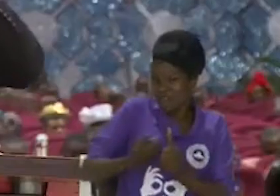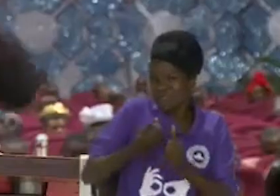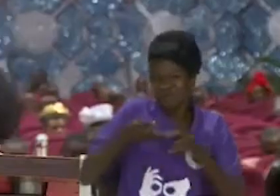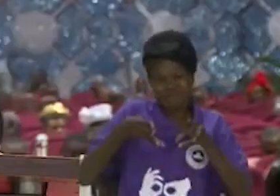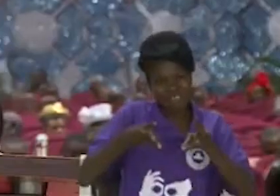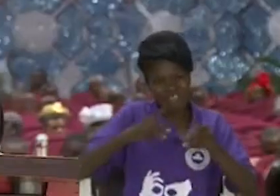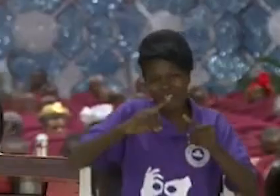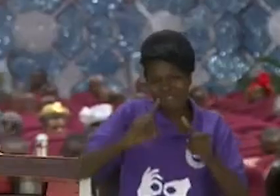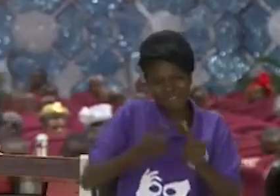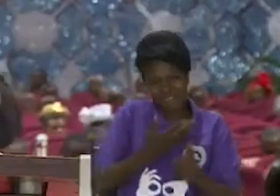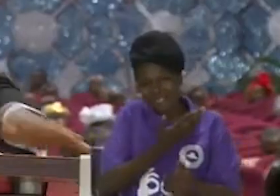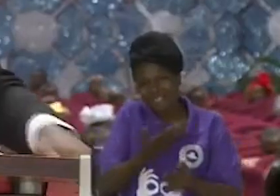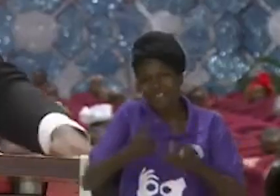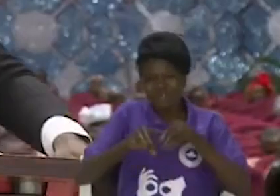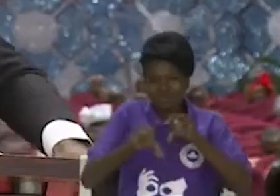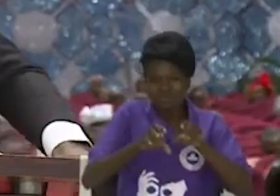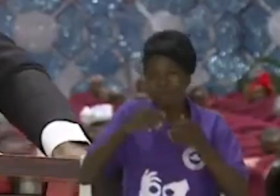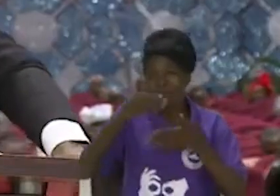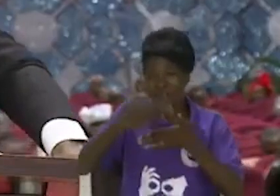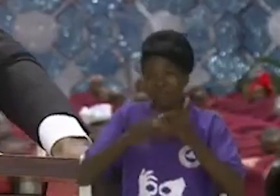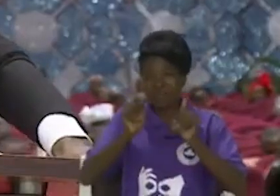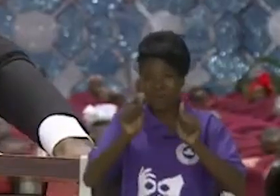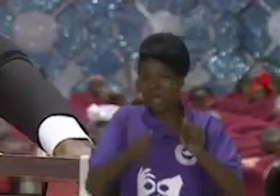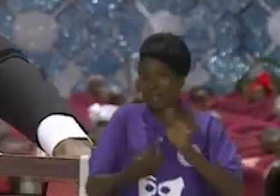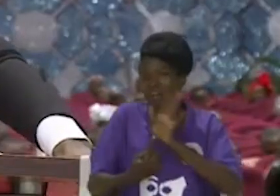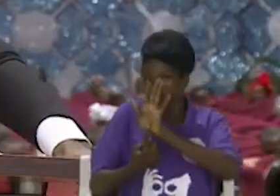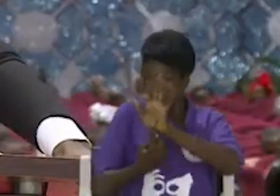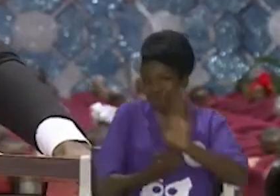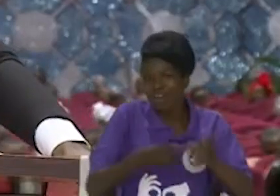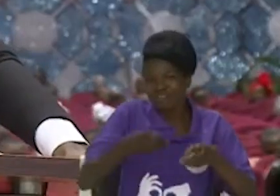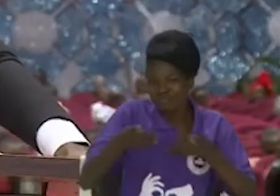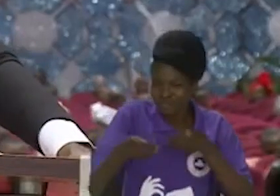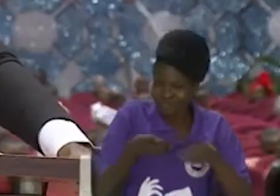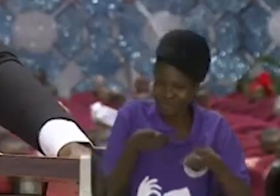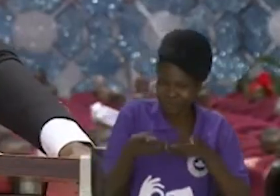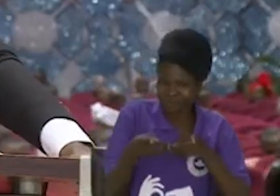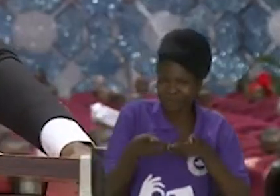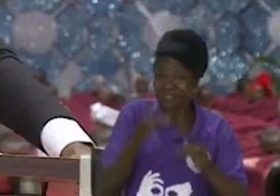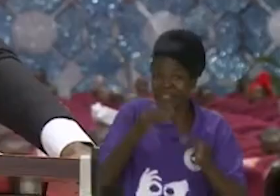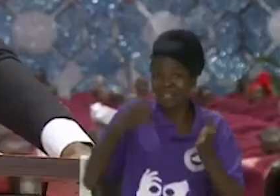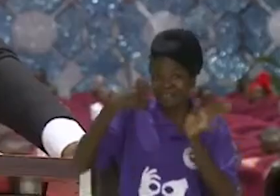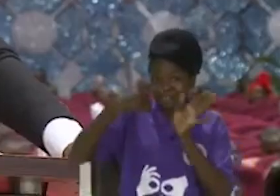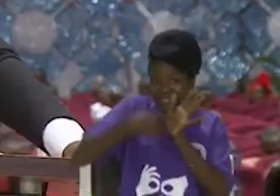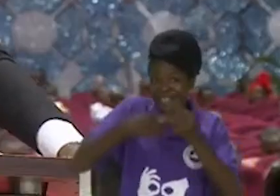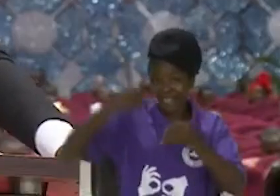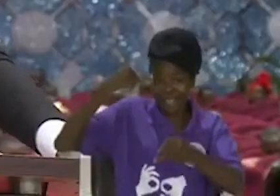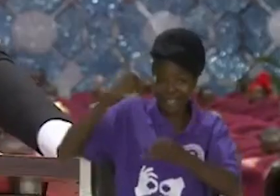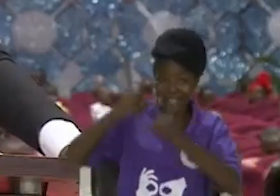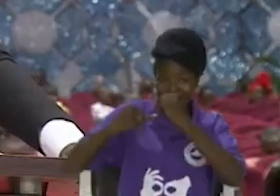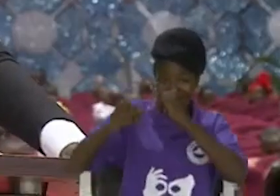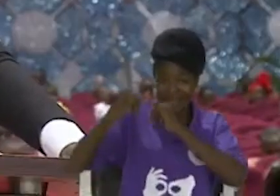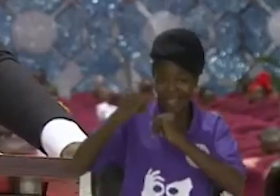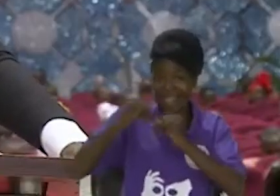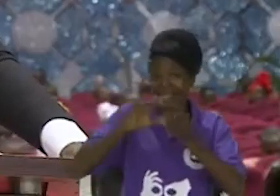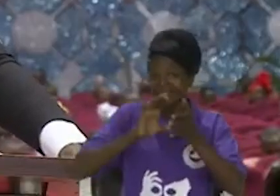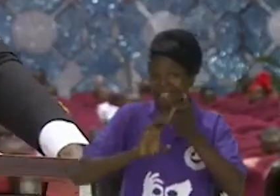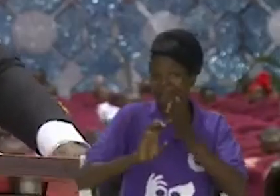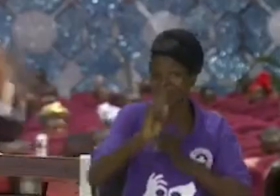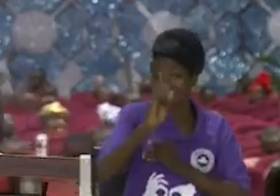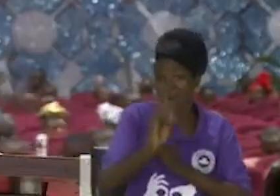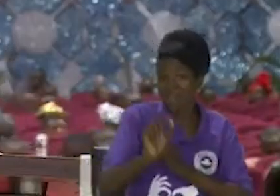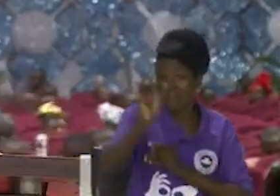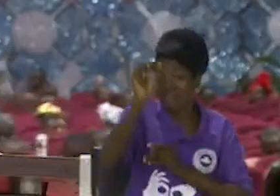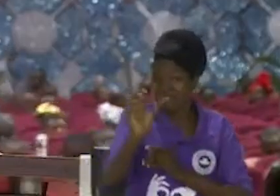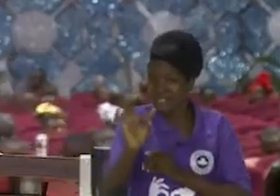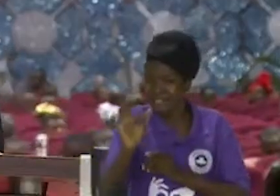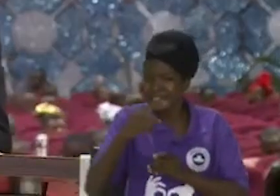to do before you can begin to exercise dominion. Have we not read in the book of Isaiah chapter 1 verse 19? Isaiah chapter 1 verse 19. It